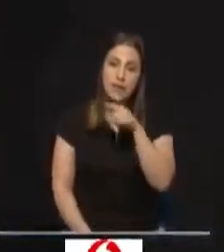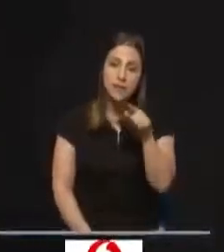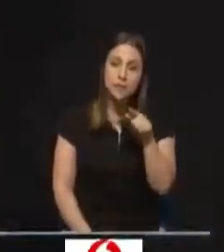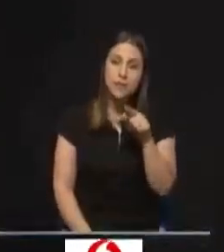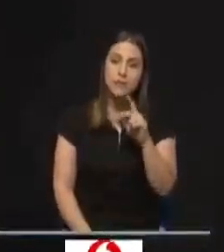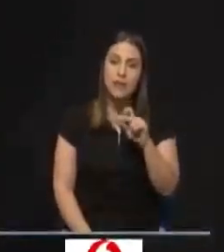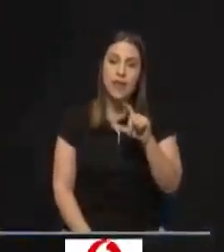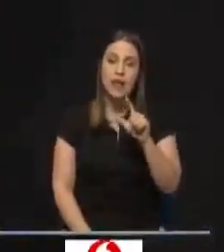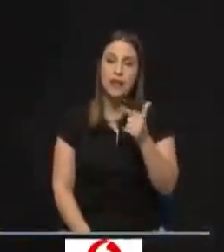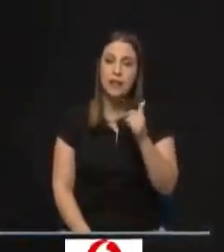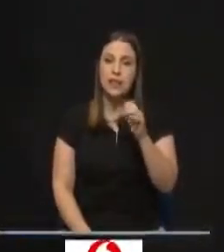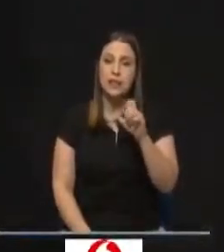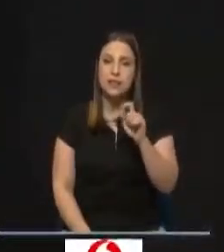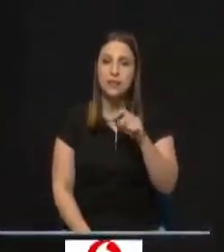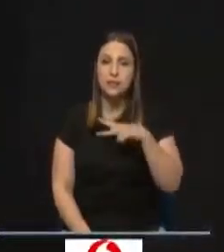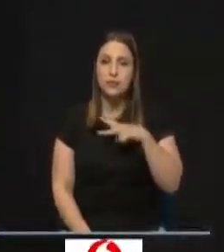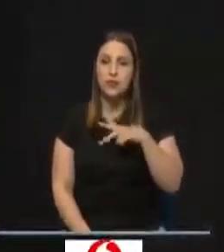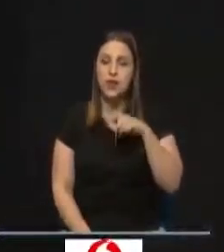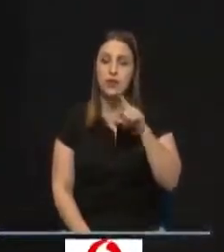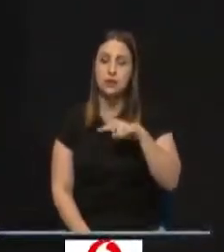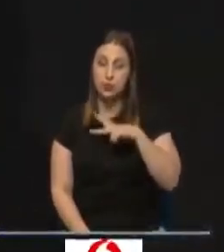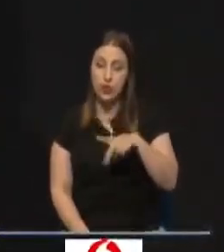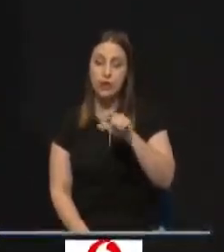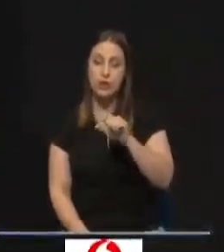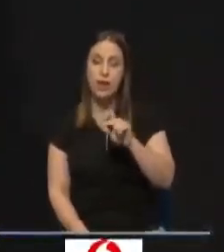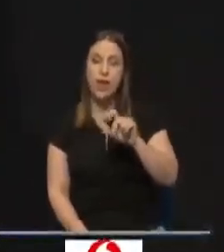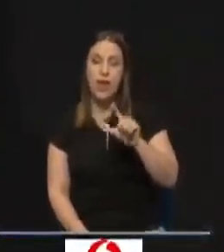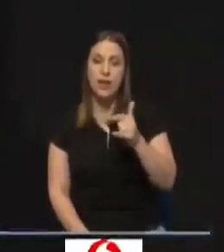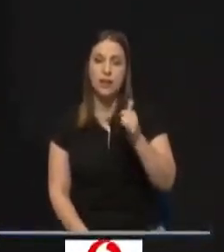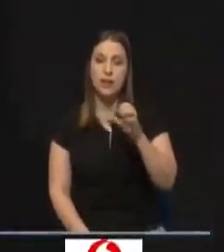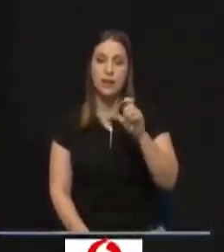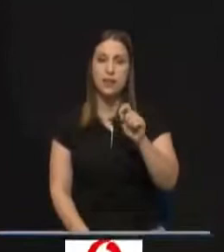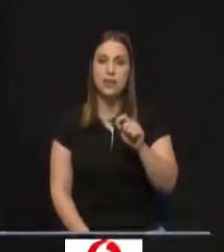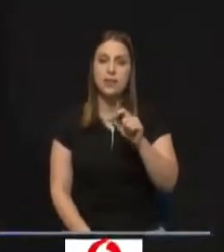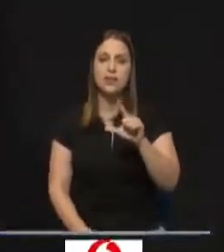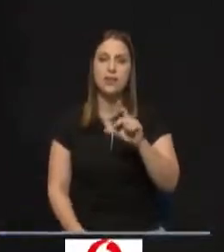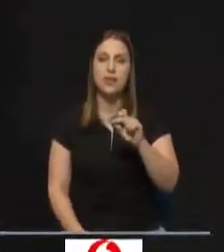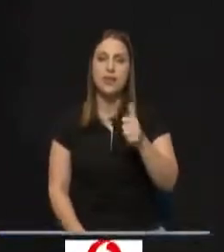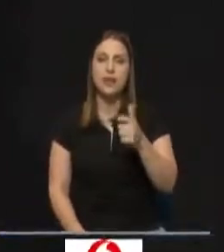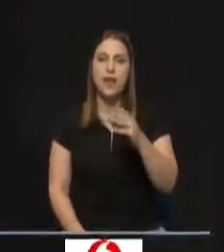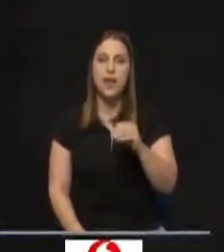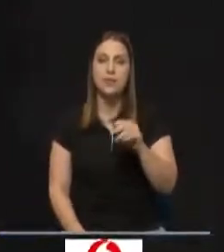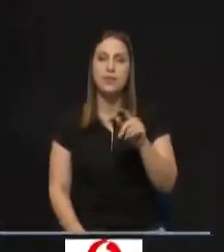5G in partnership with Altis, Portugal Altis Labs,